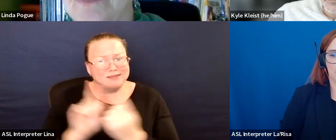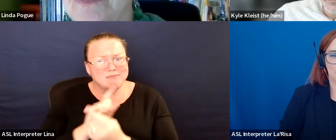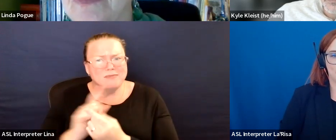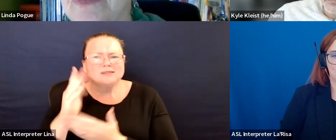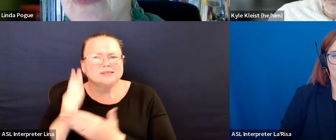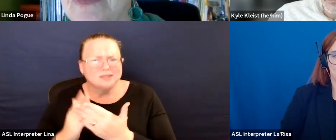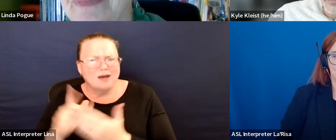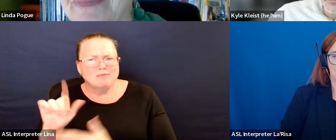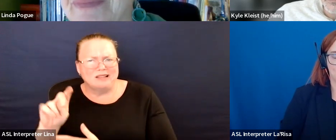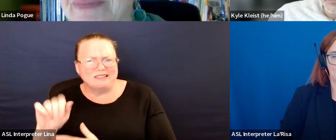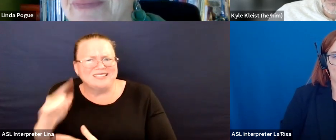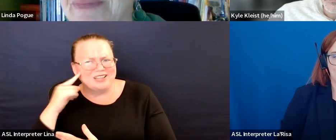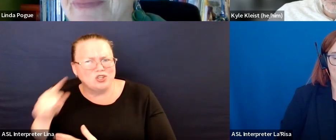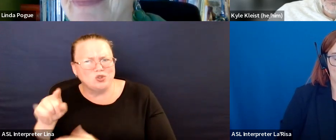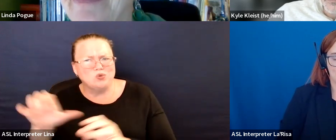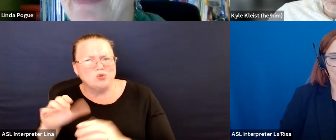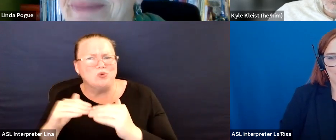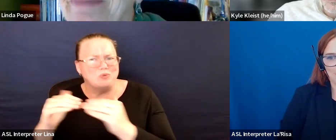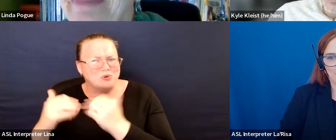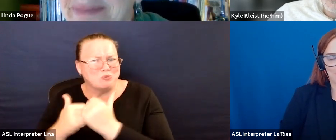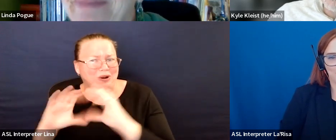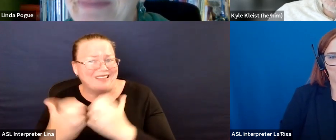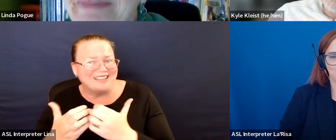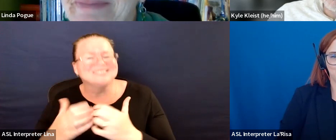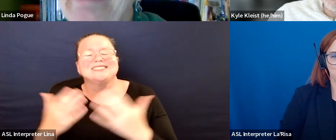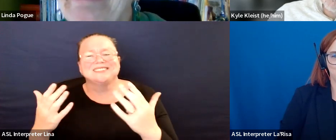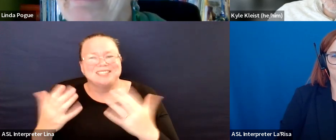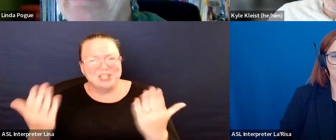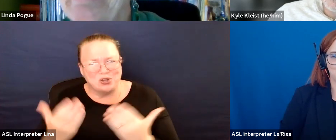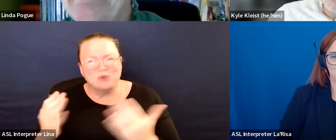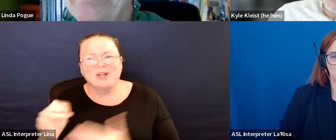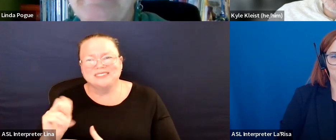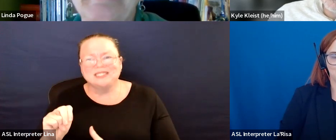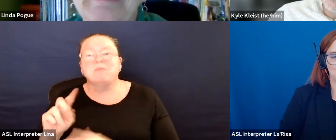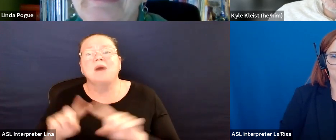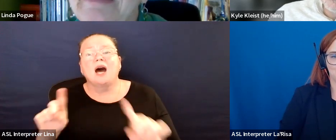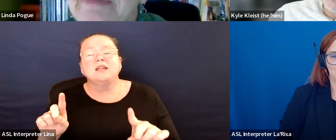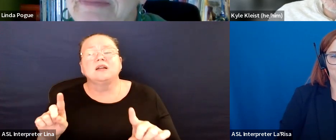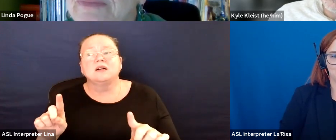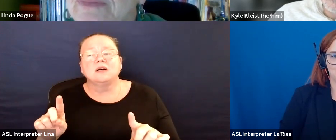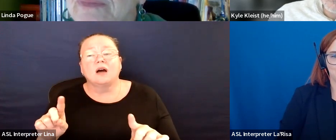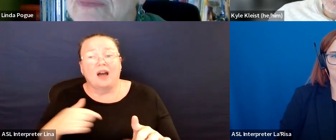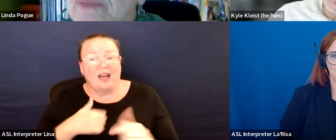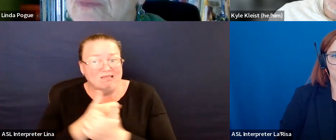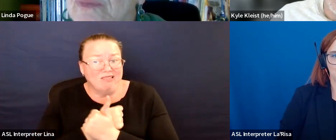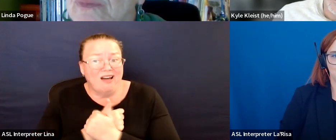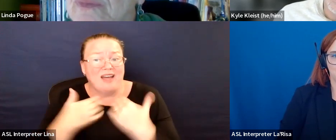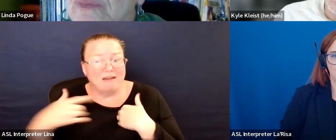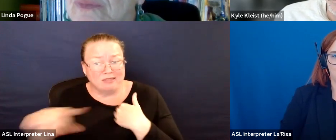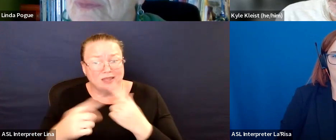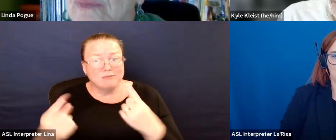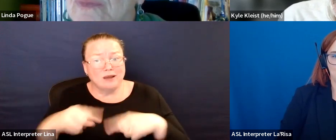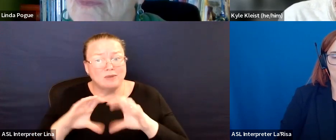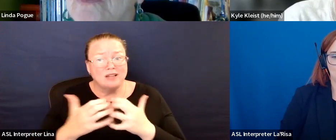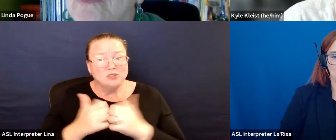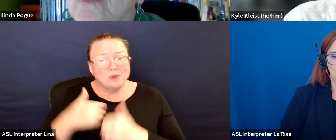of them, Miss Linda, because I think you do our peer support classes at Walton Options. But we, you know, I love having them come to class with